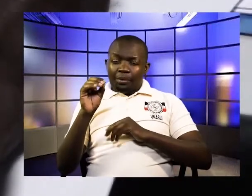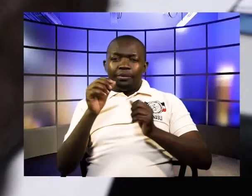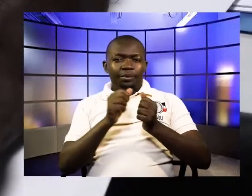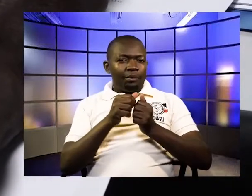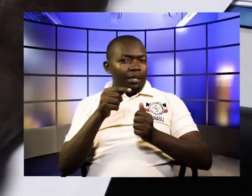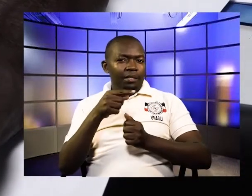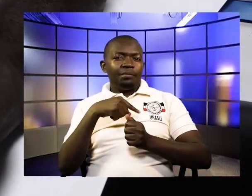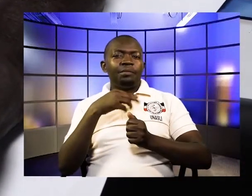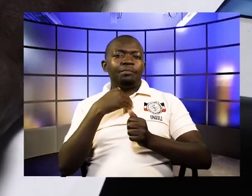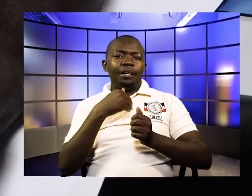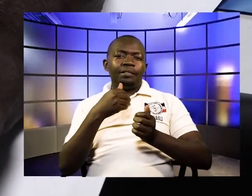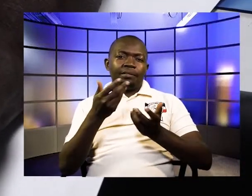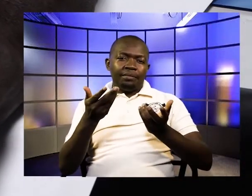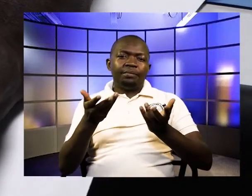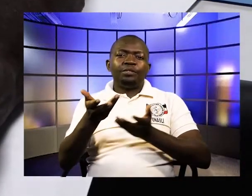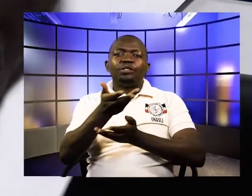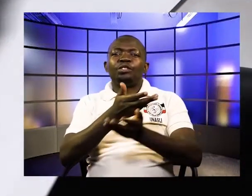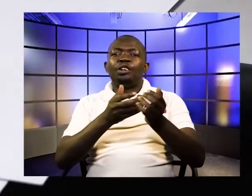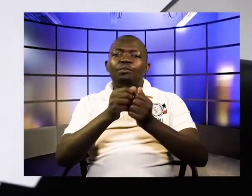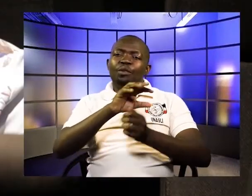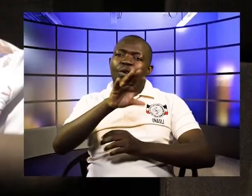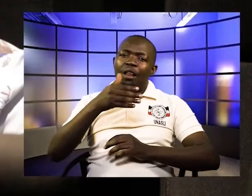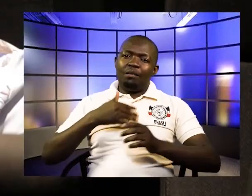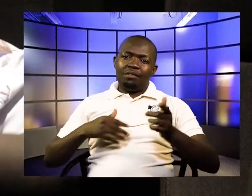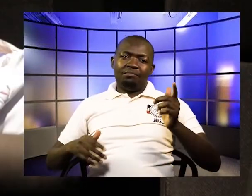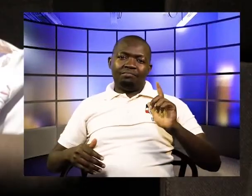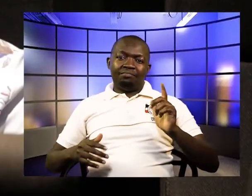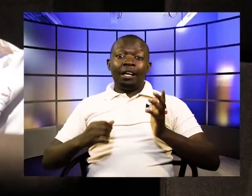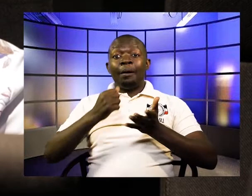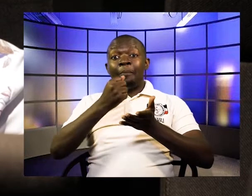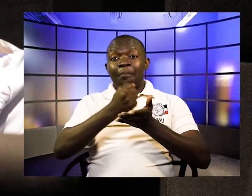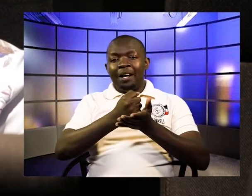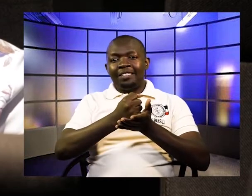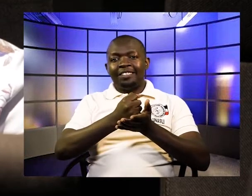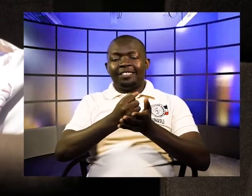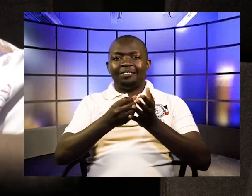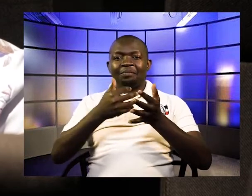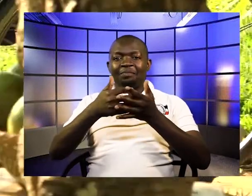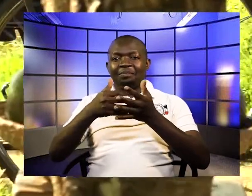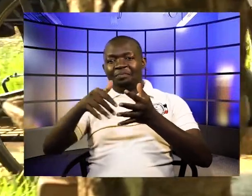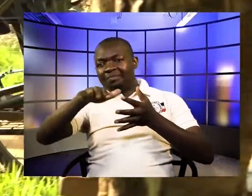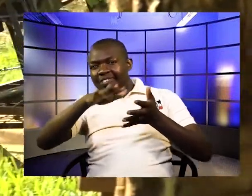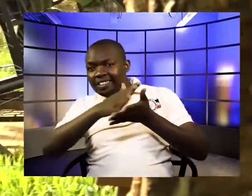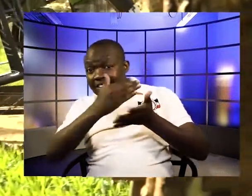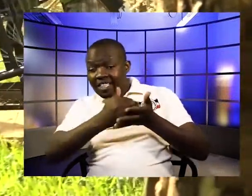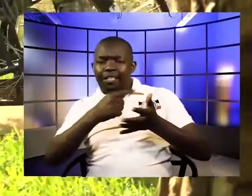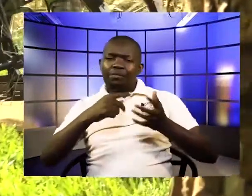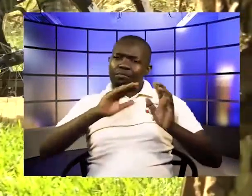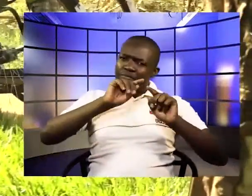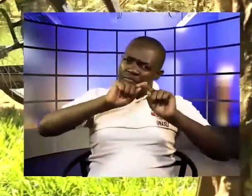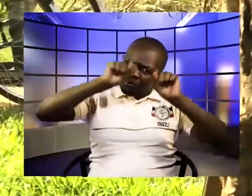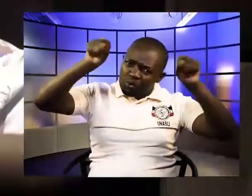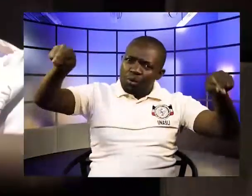with this, we want to share with all our counterparts in the banking industry to go out and serve persons